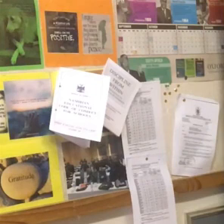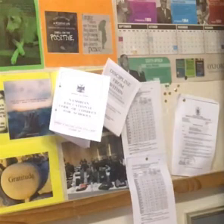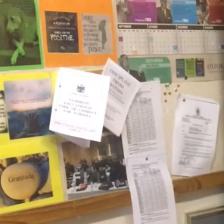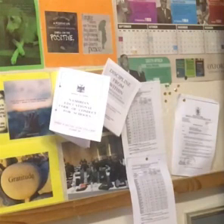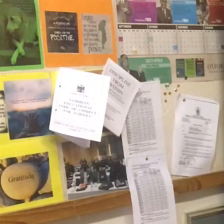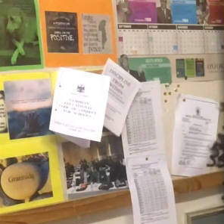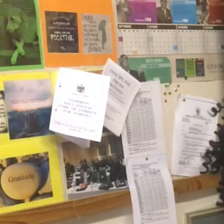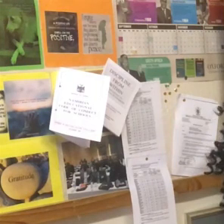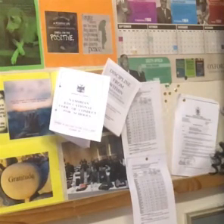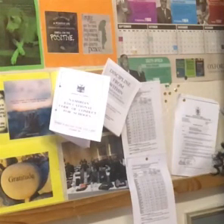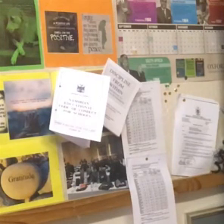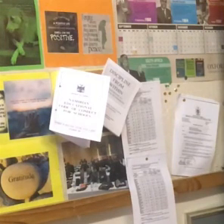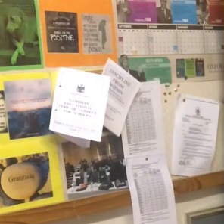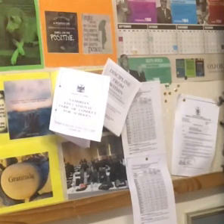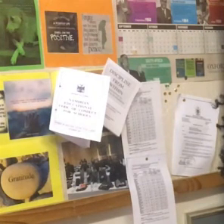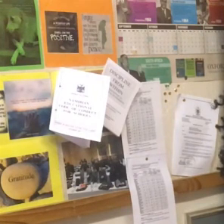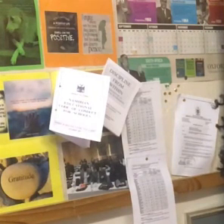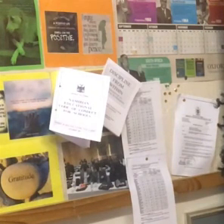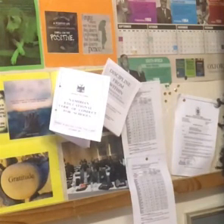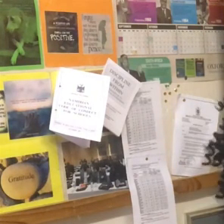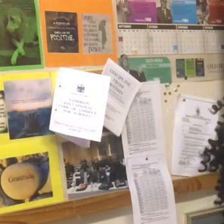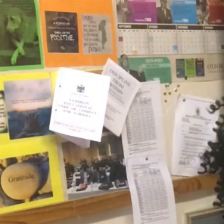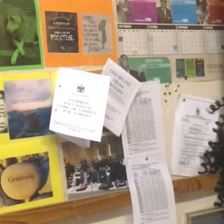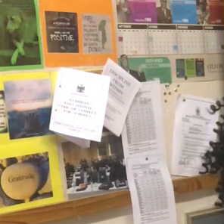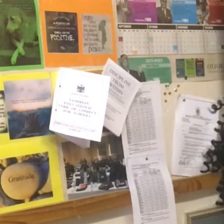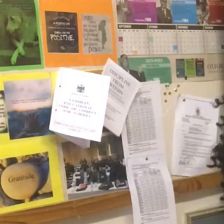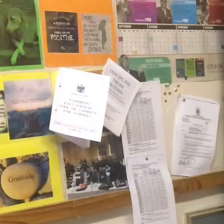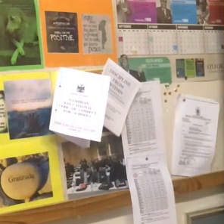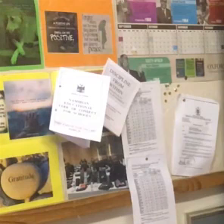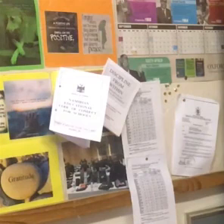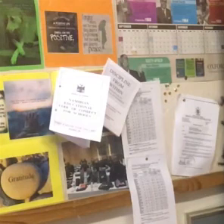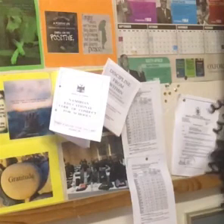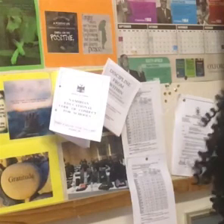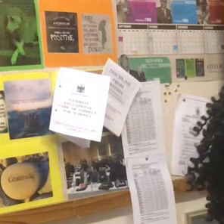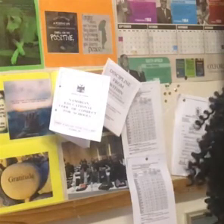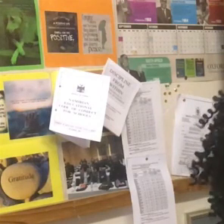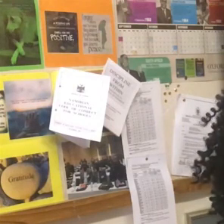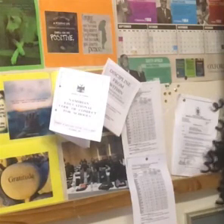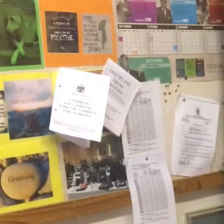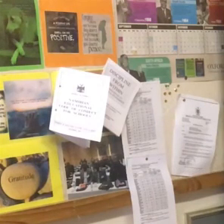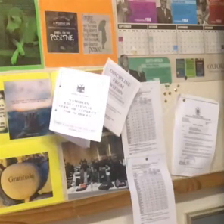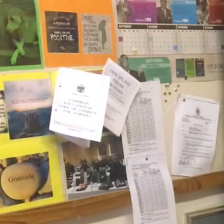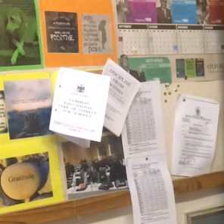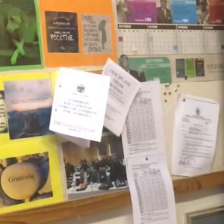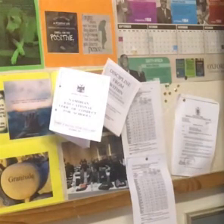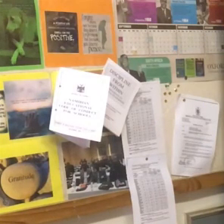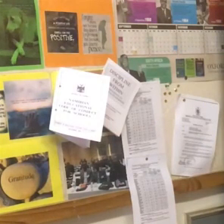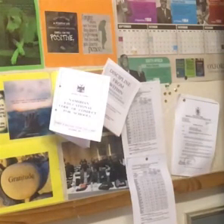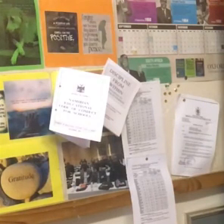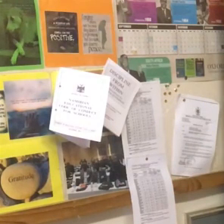at all those production hubs. And then they are coming. They are really working together with us.